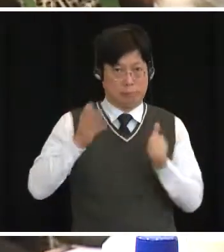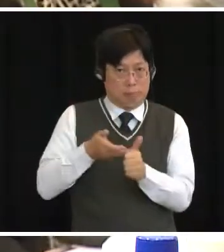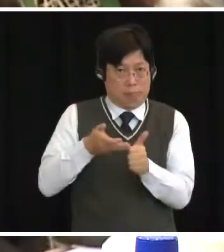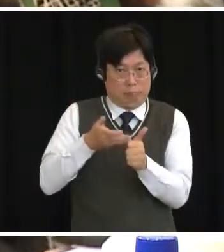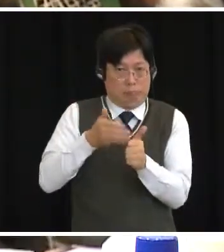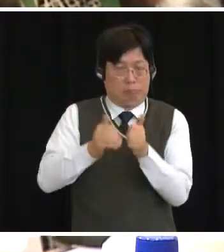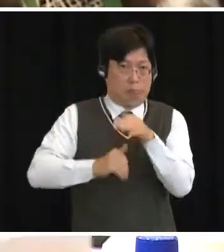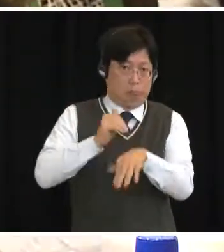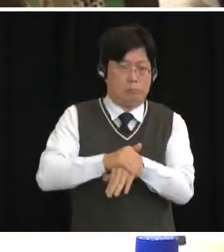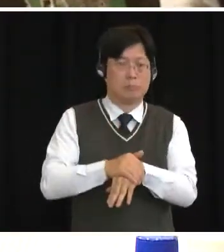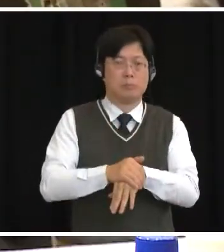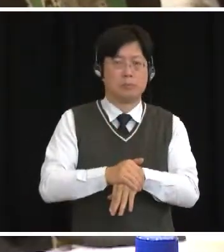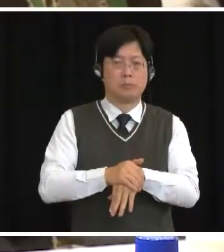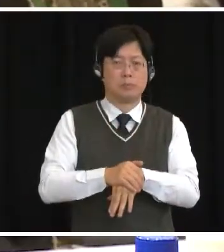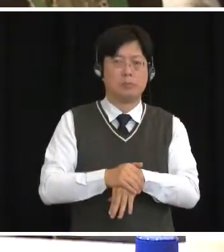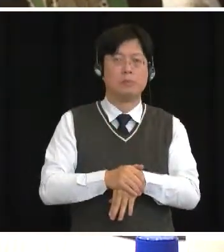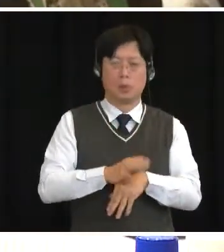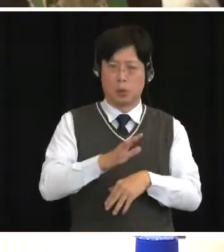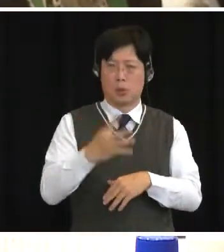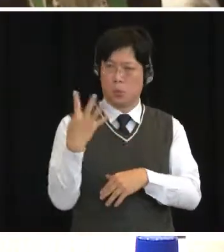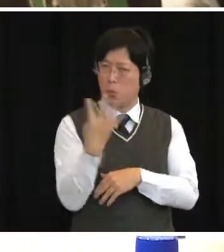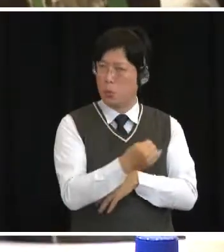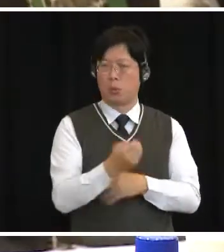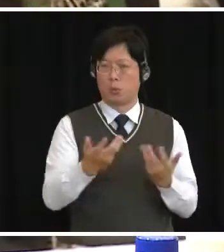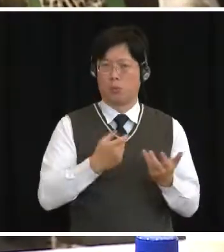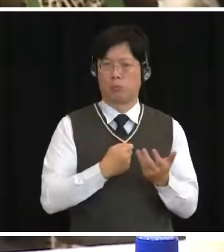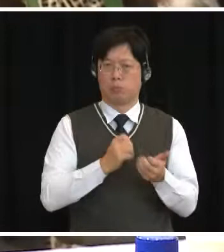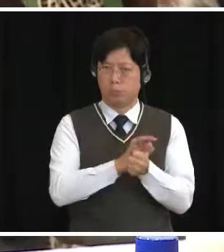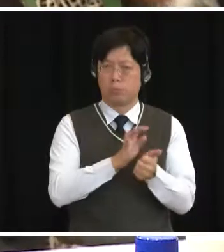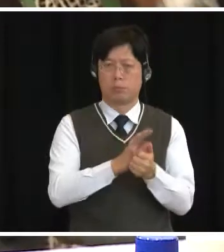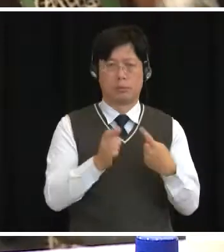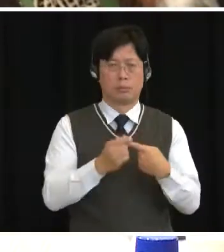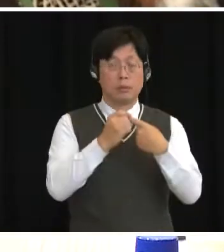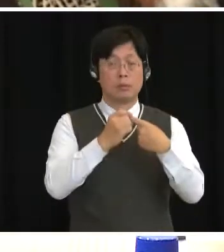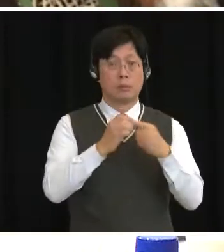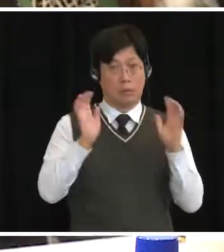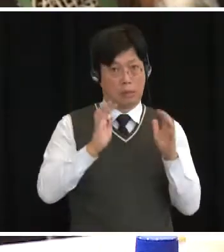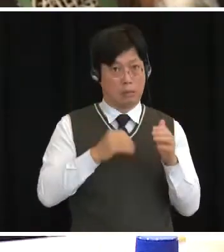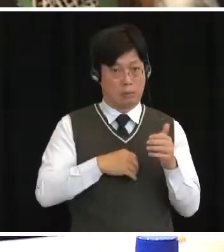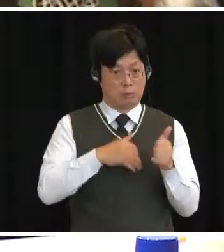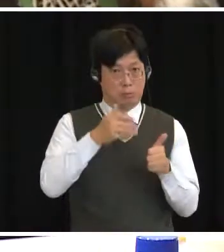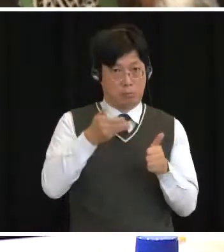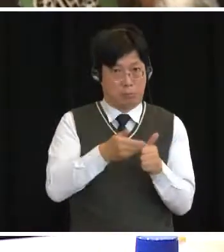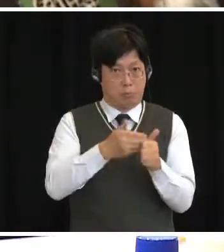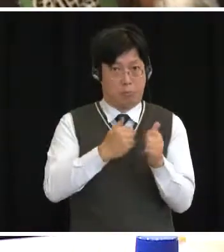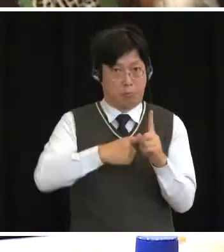I think the priority now is to empower children.